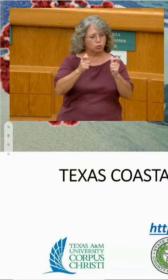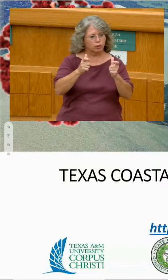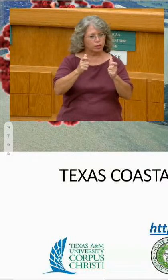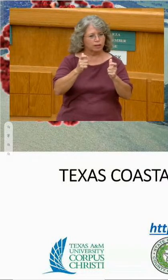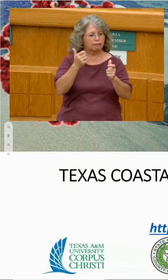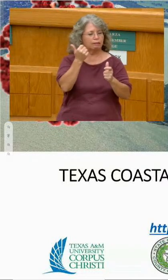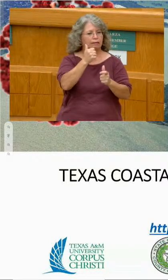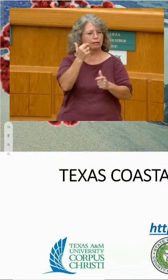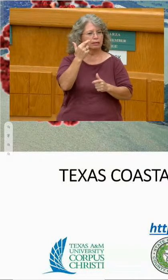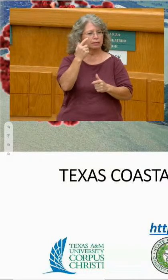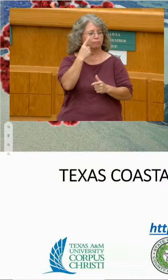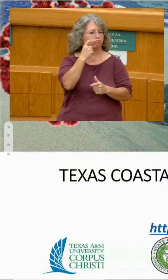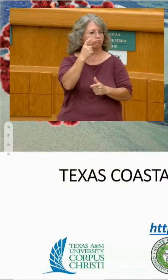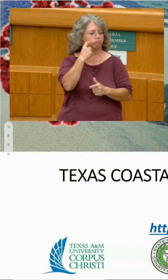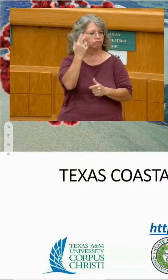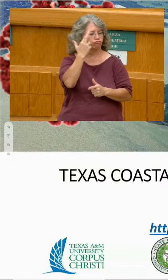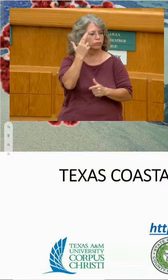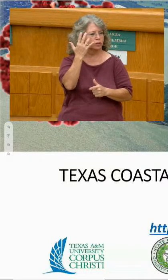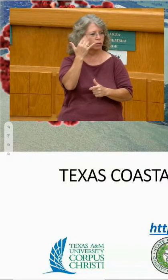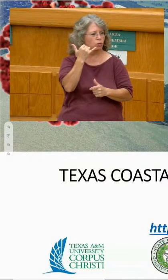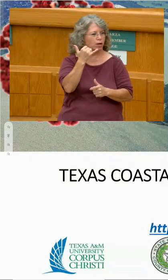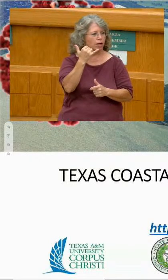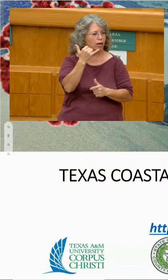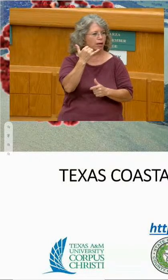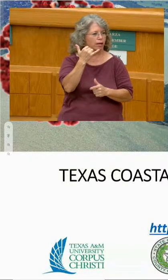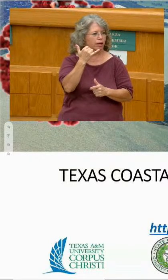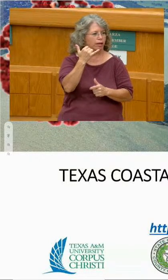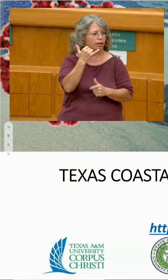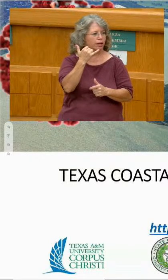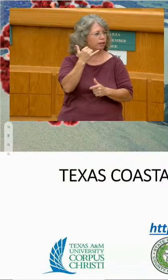of why? Could it be masks?